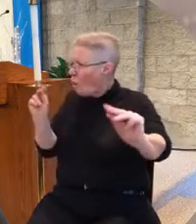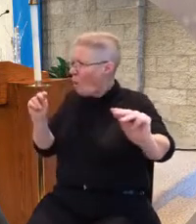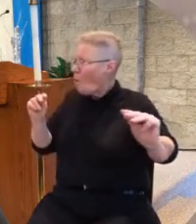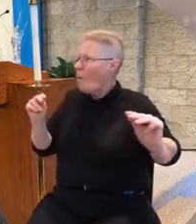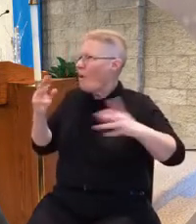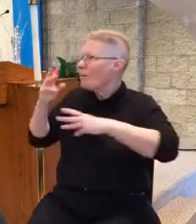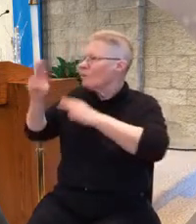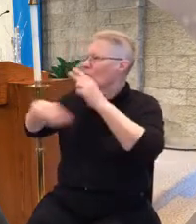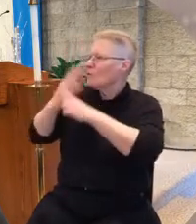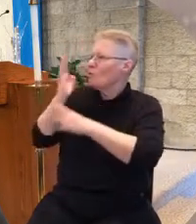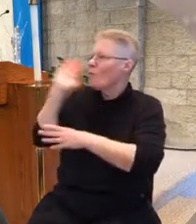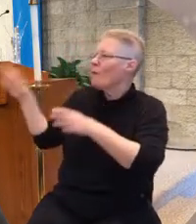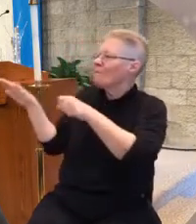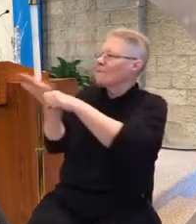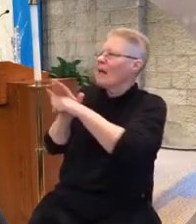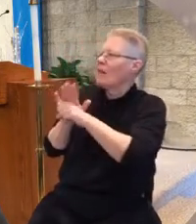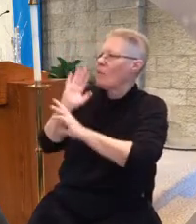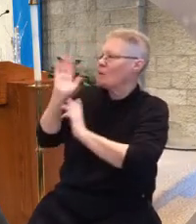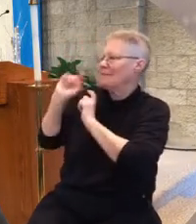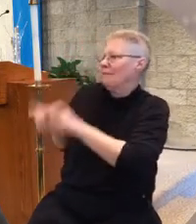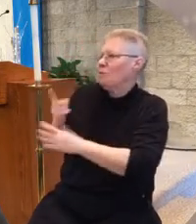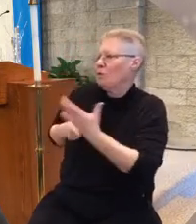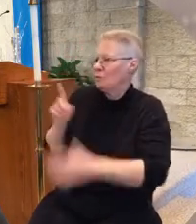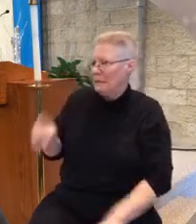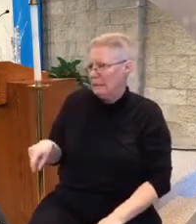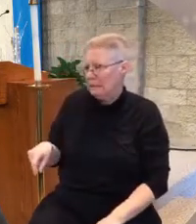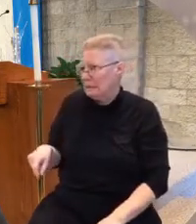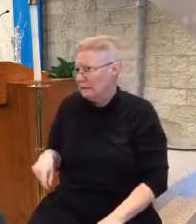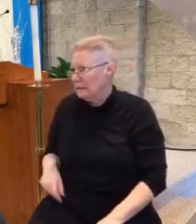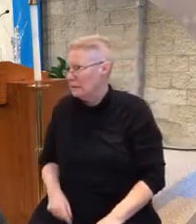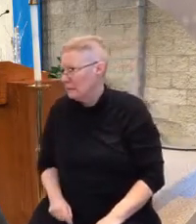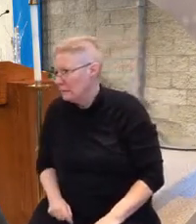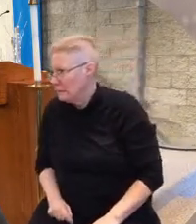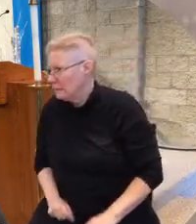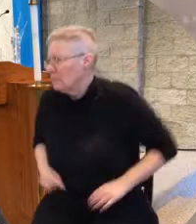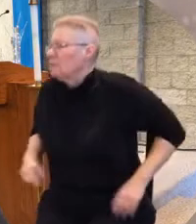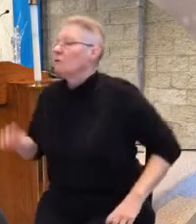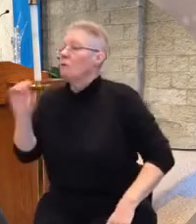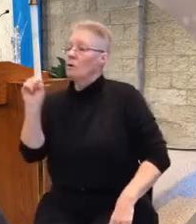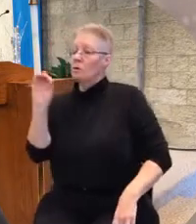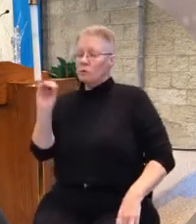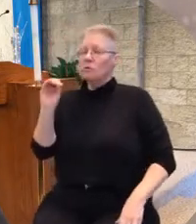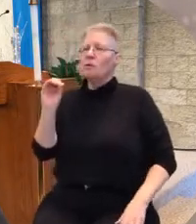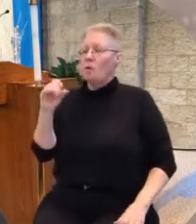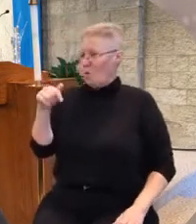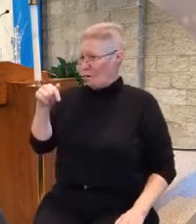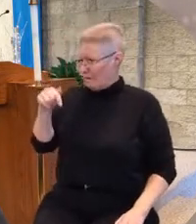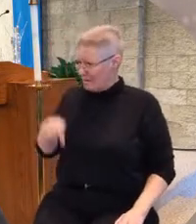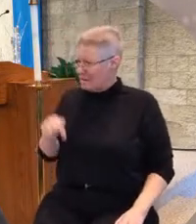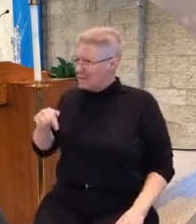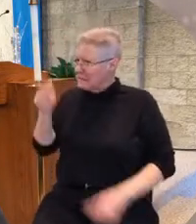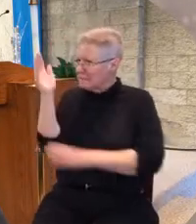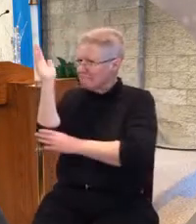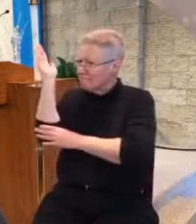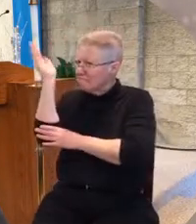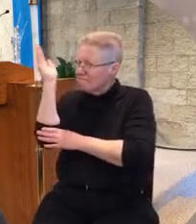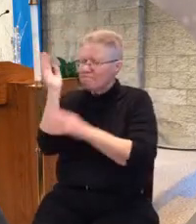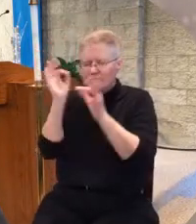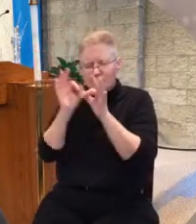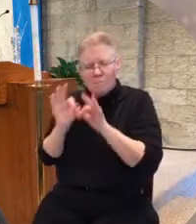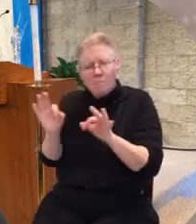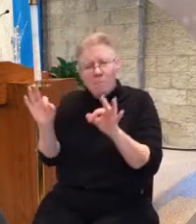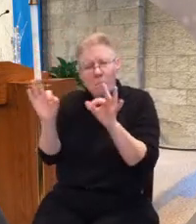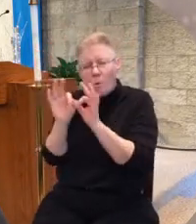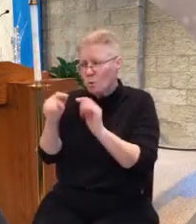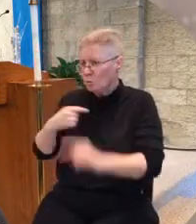you. And so, this talk is so important to me because so many